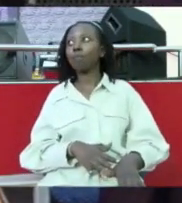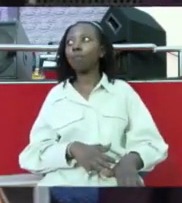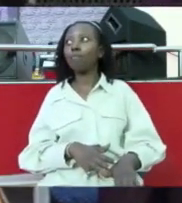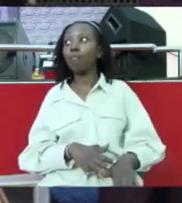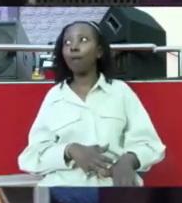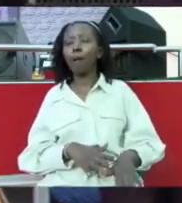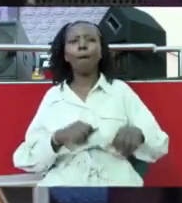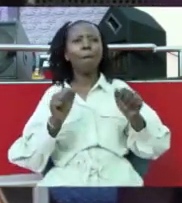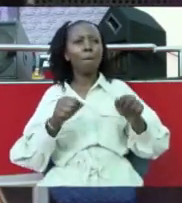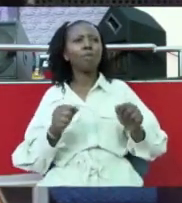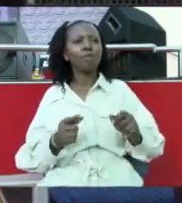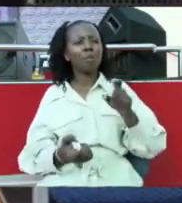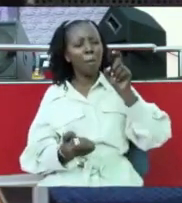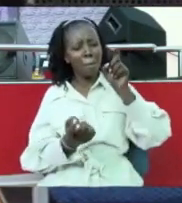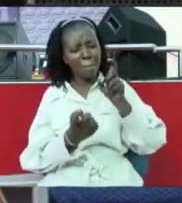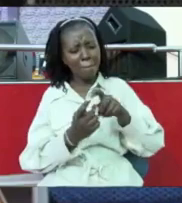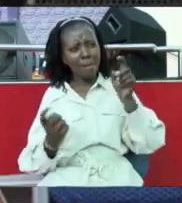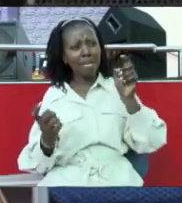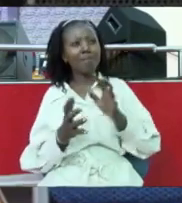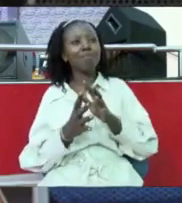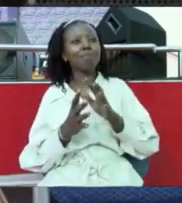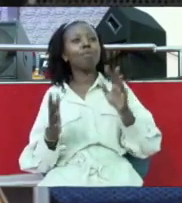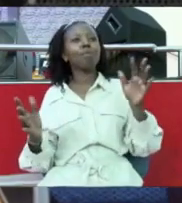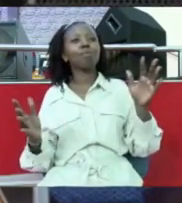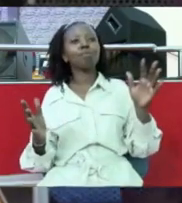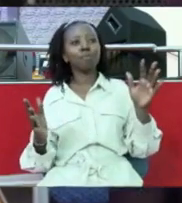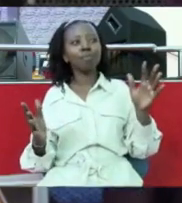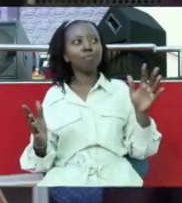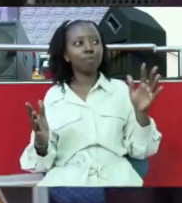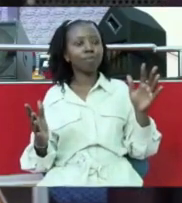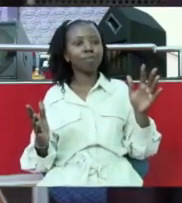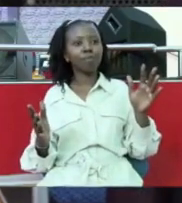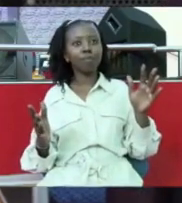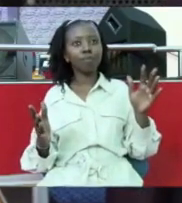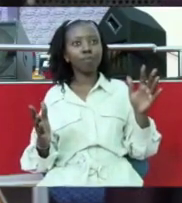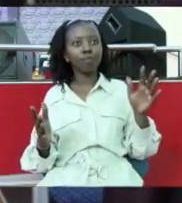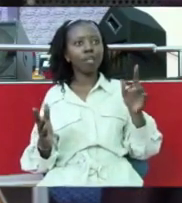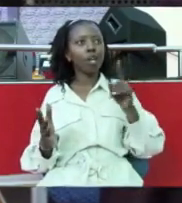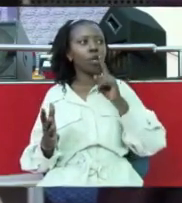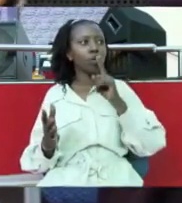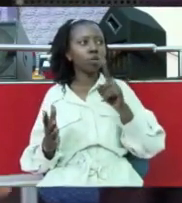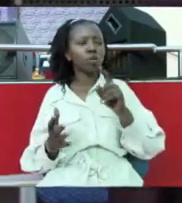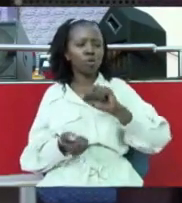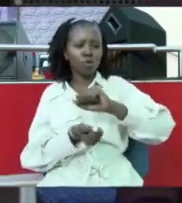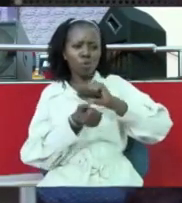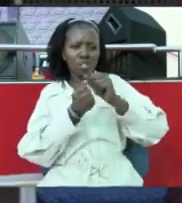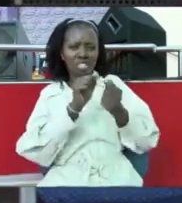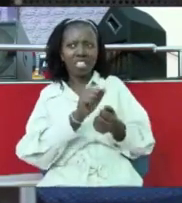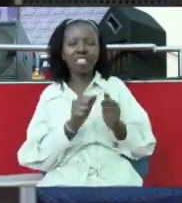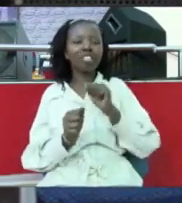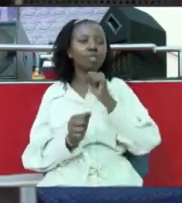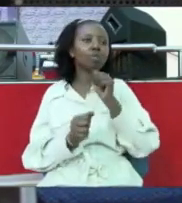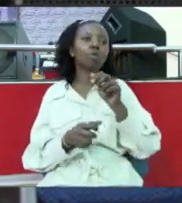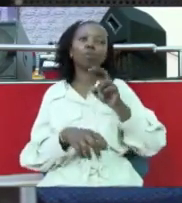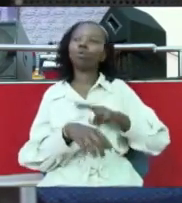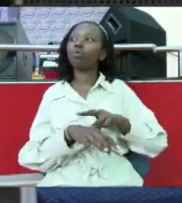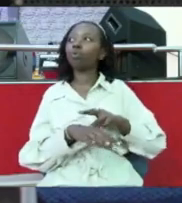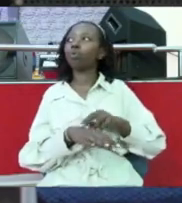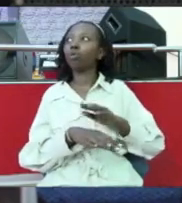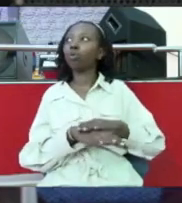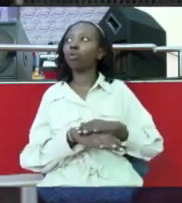it will be painful also. Itakuwa na uchungu pia. So reverse are not good. Kurudi kurejelewa nyuma sio